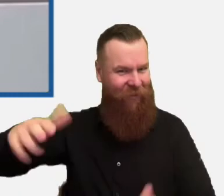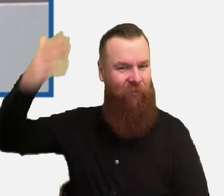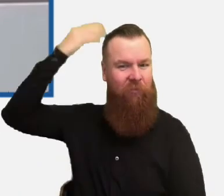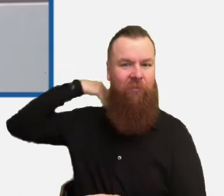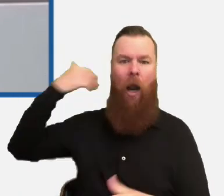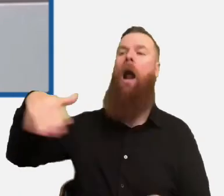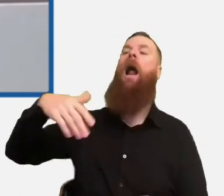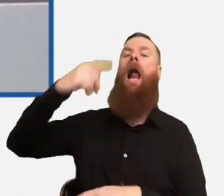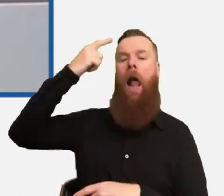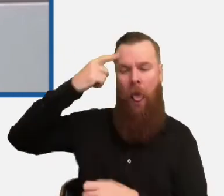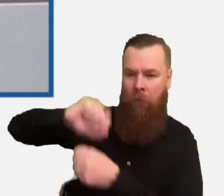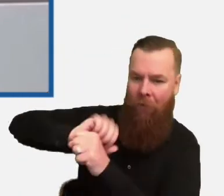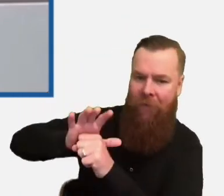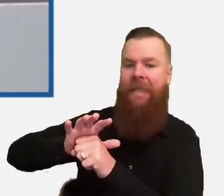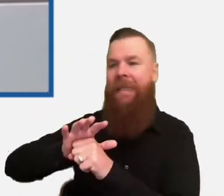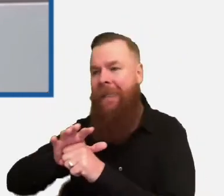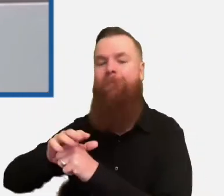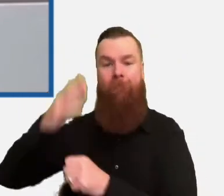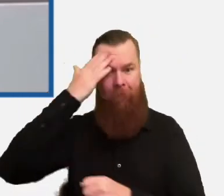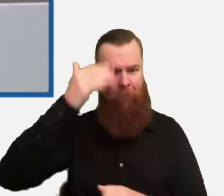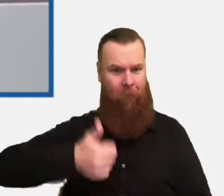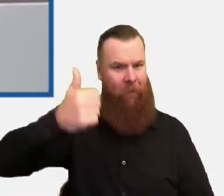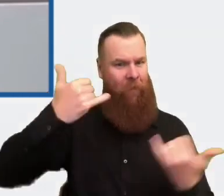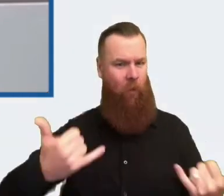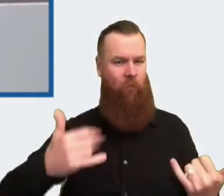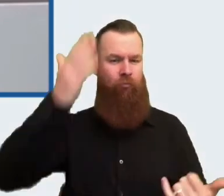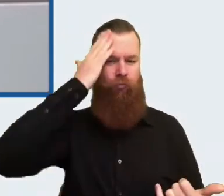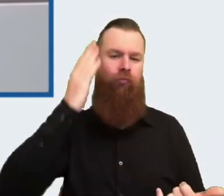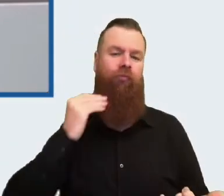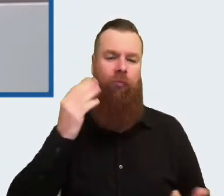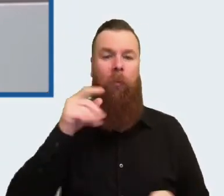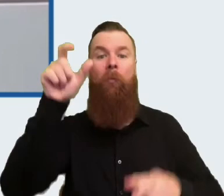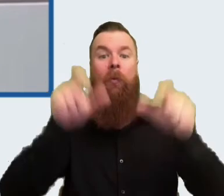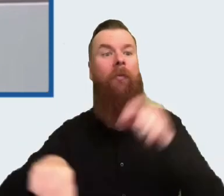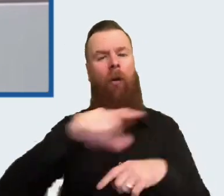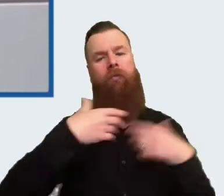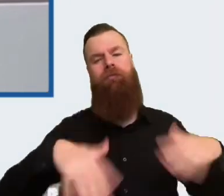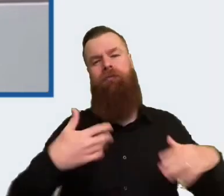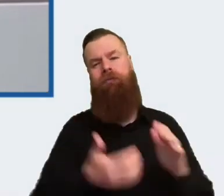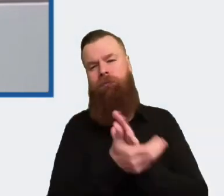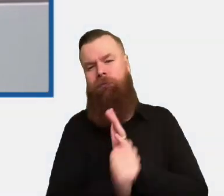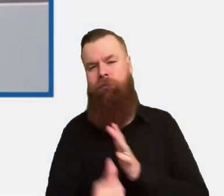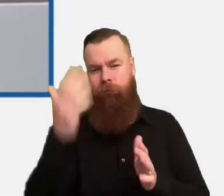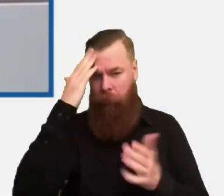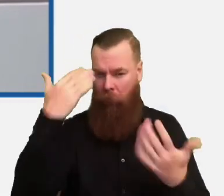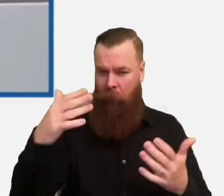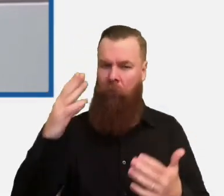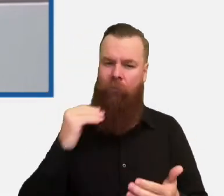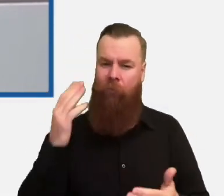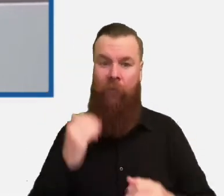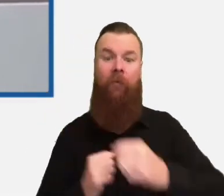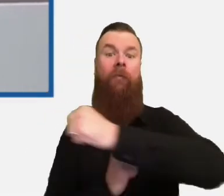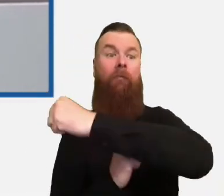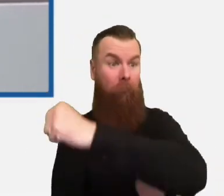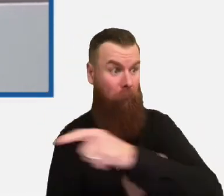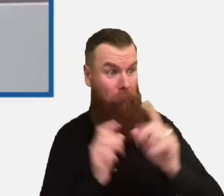build testing capacity, for example, taking a look at how we bring in the private sector as part of any plan, because